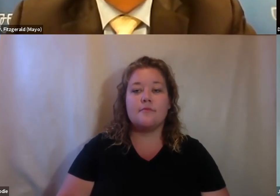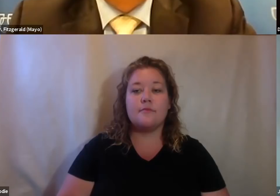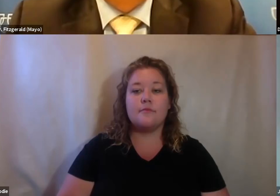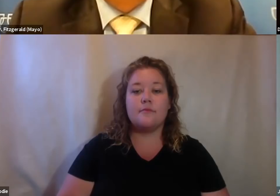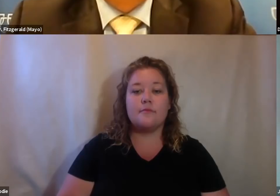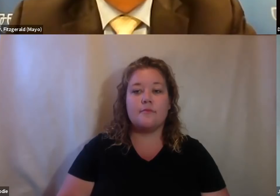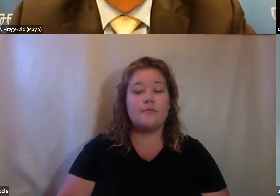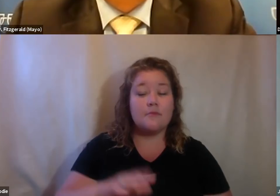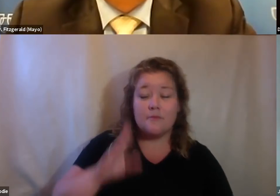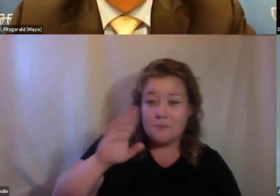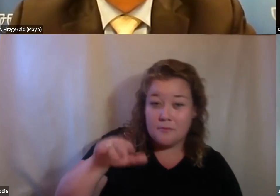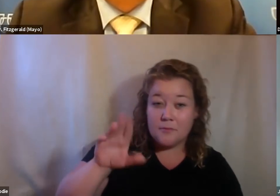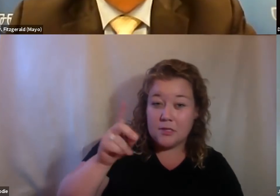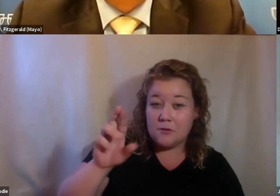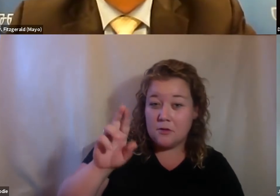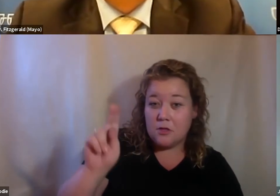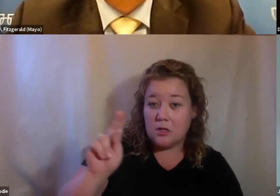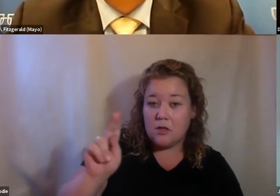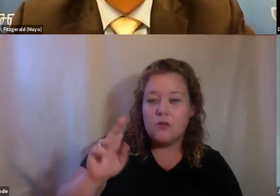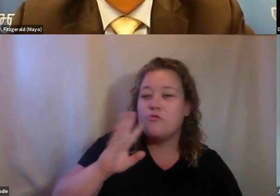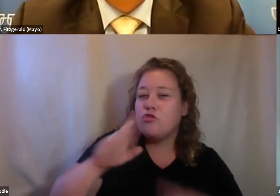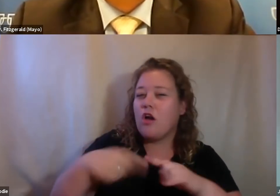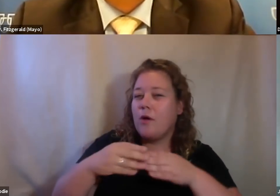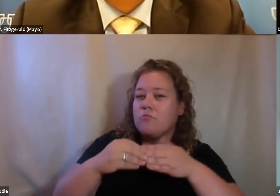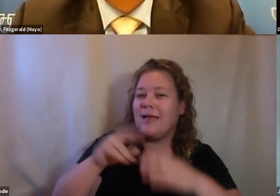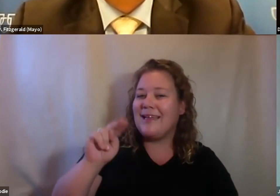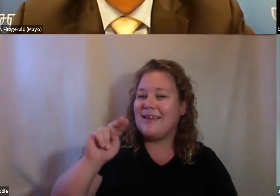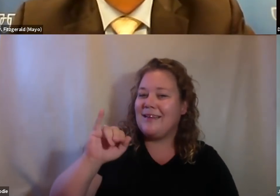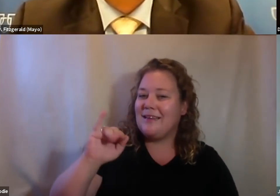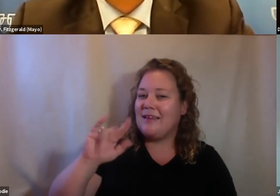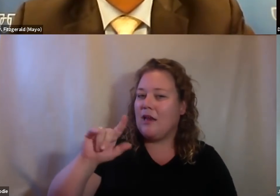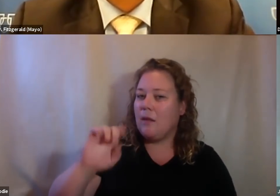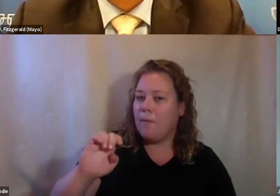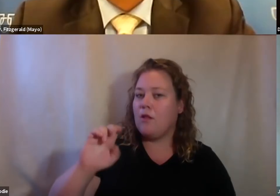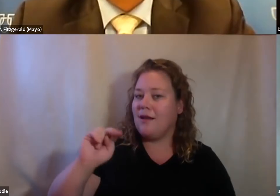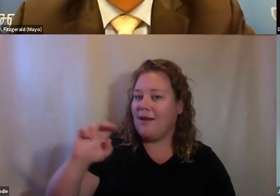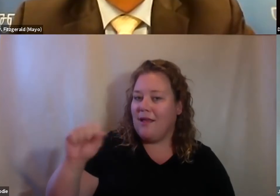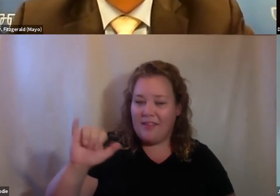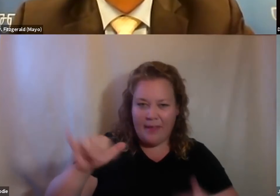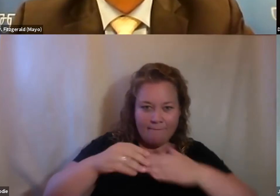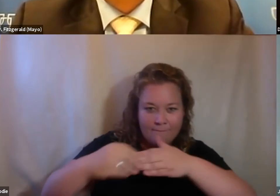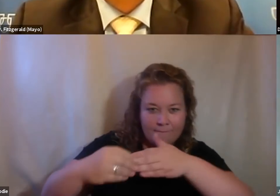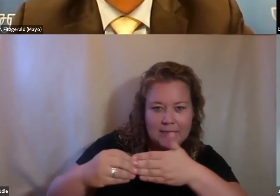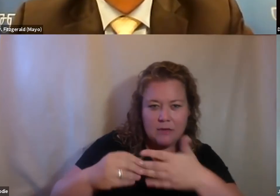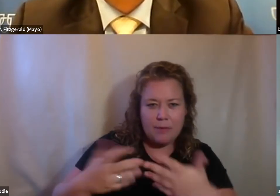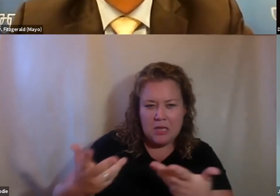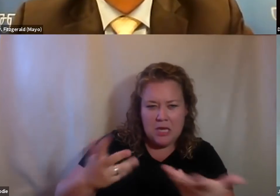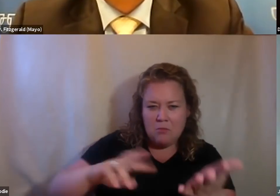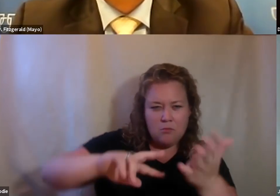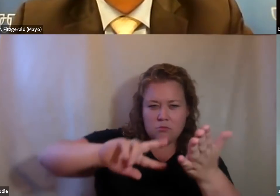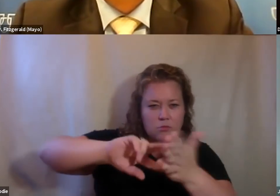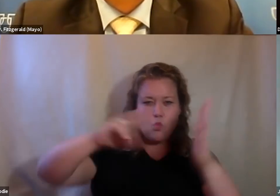Dr. Kowalski, you referred to nimbleness a lot, and I've heard others talk about that as well. What do you guys mean when you say